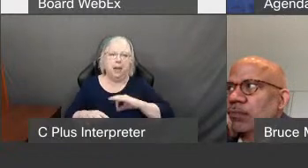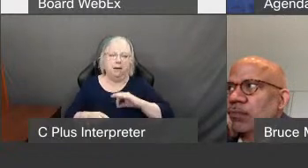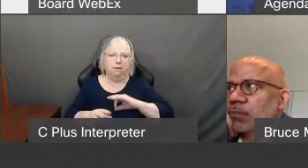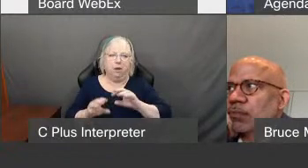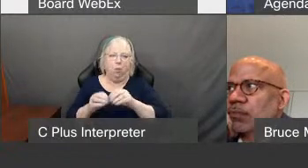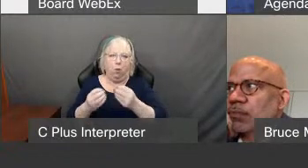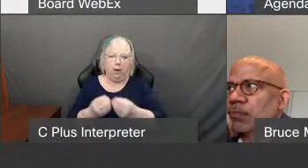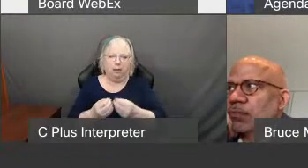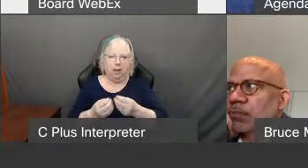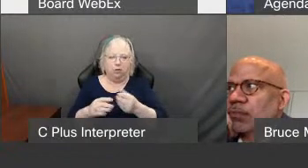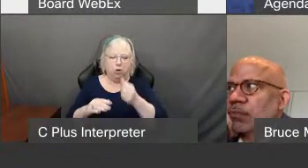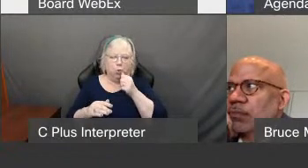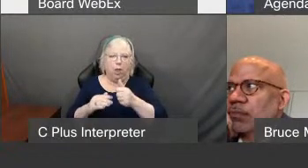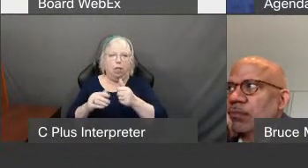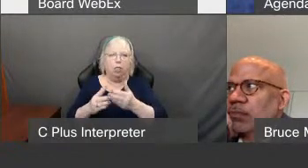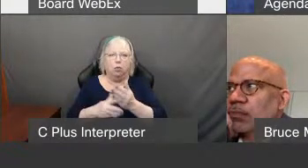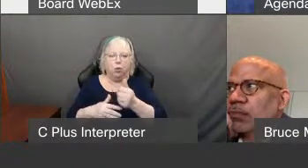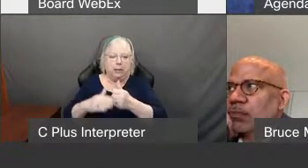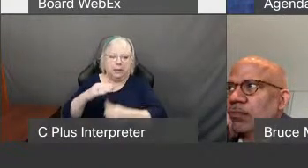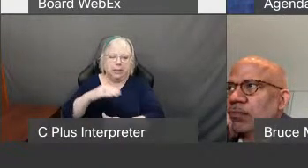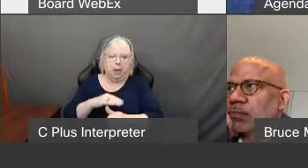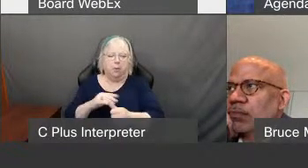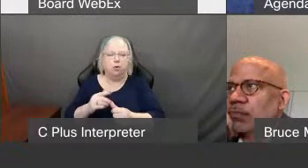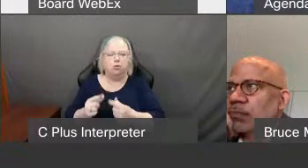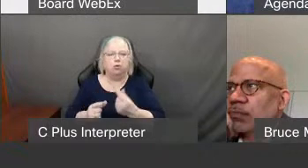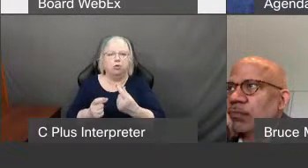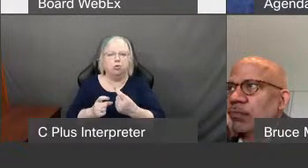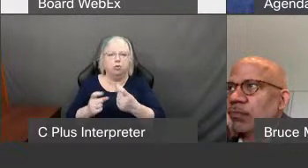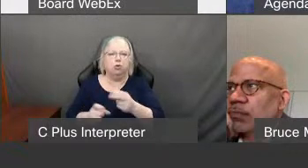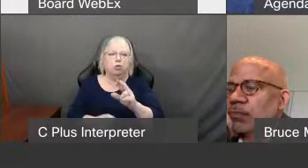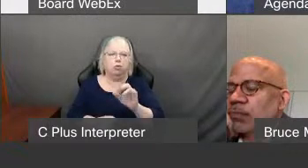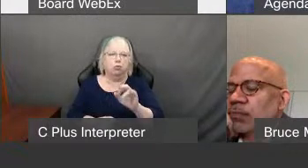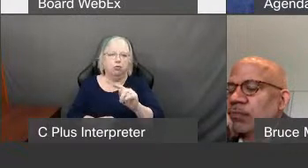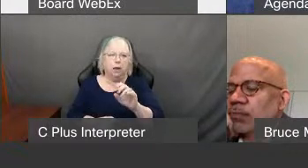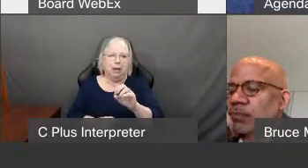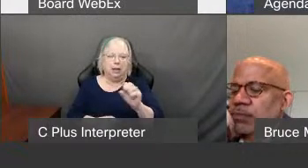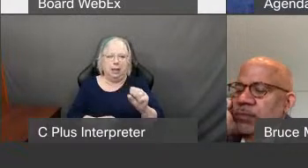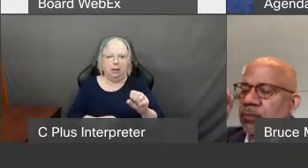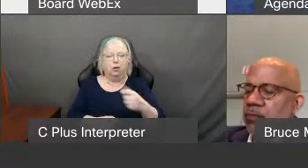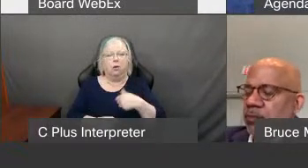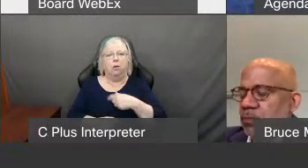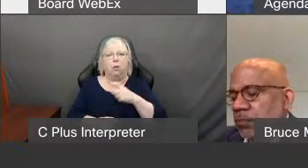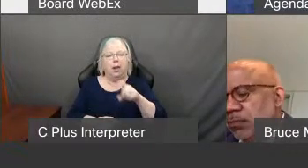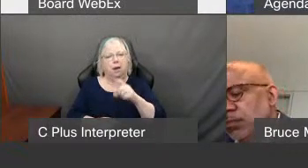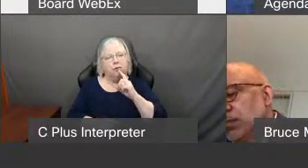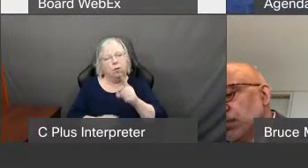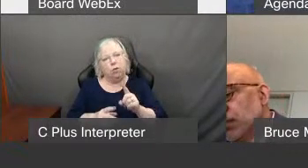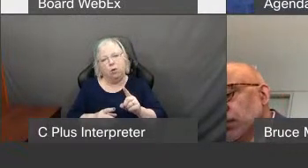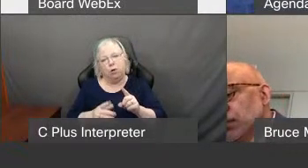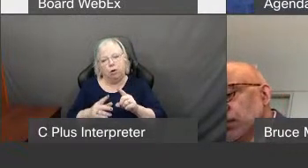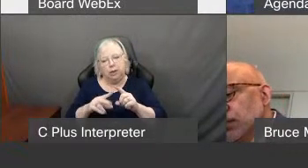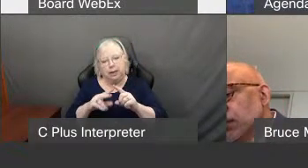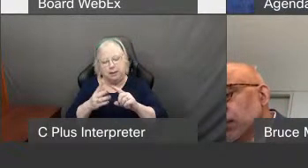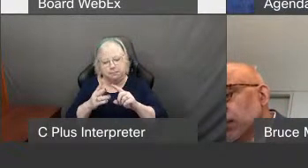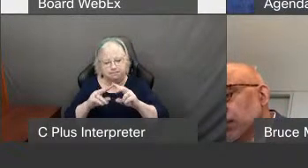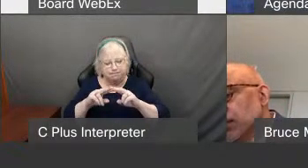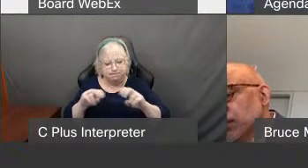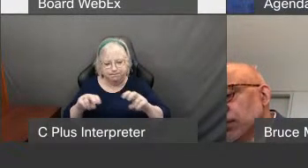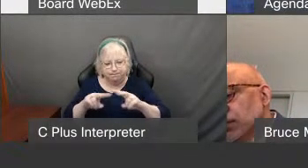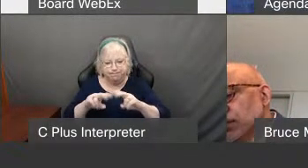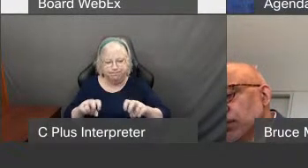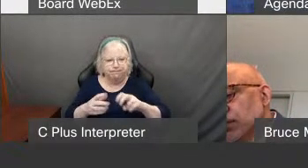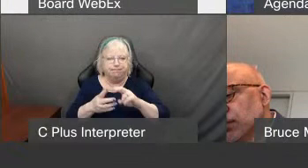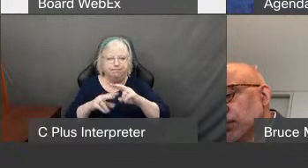other subgrantees. But as Mrs. Cox shared, we have to thoroughly vet those subgrantees, because